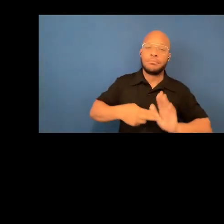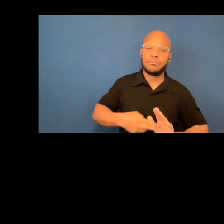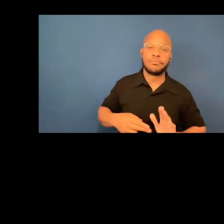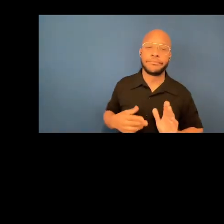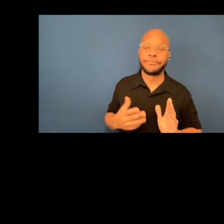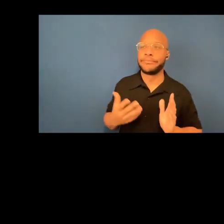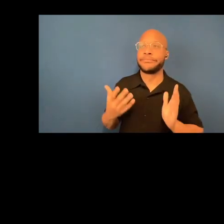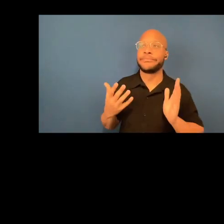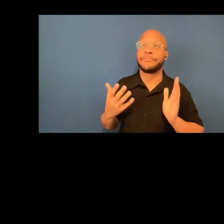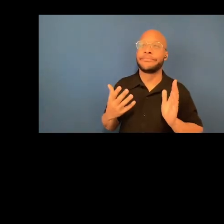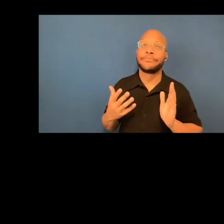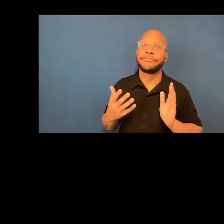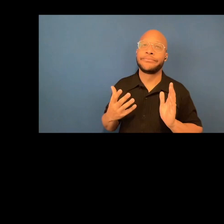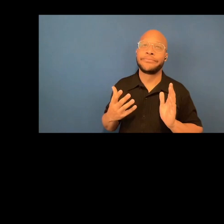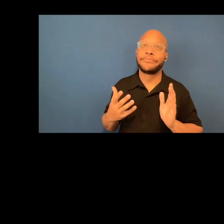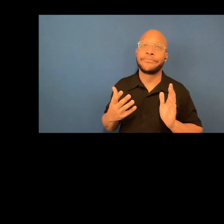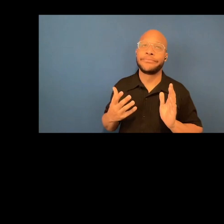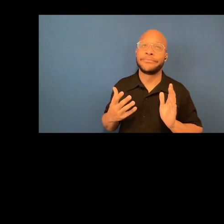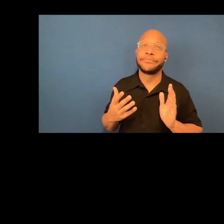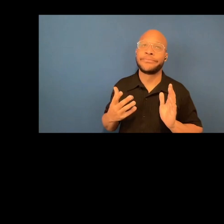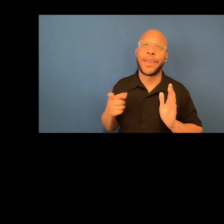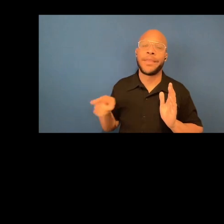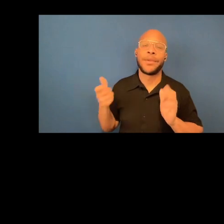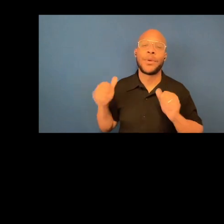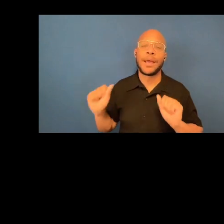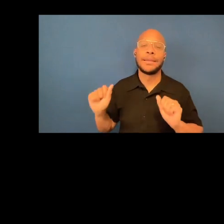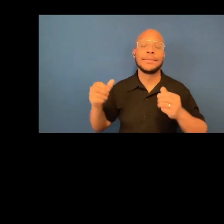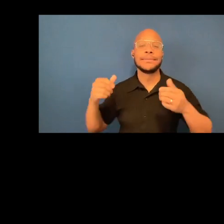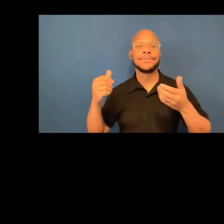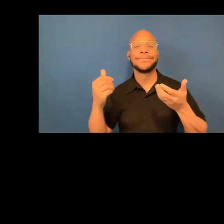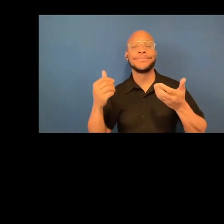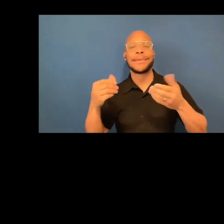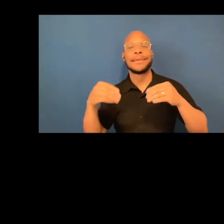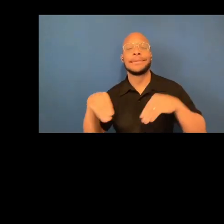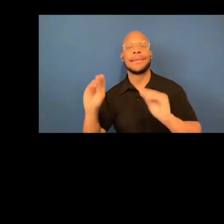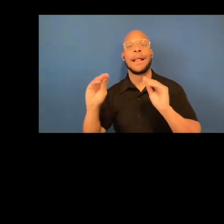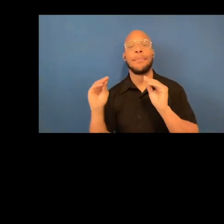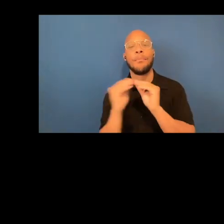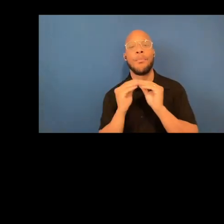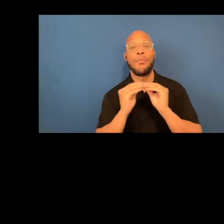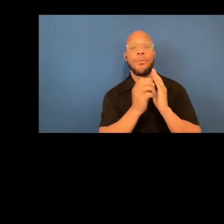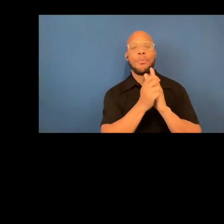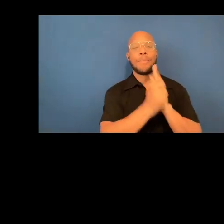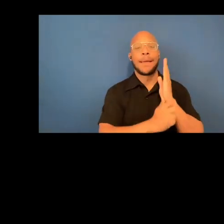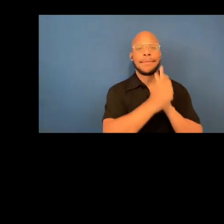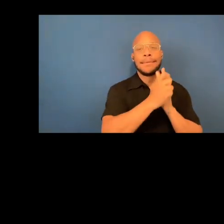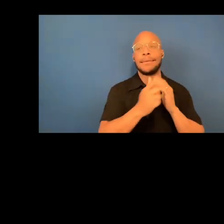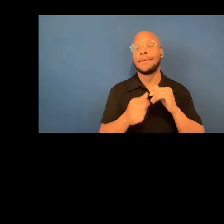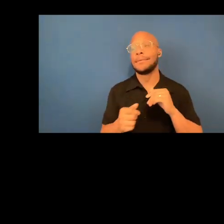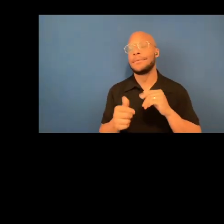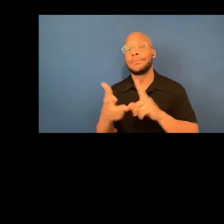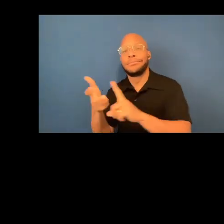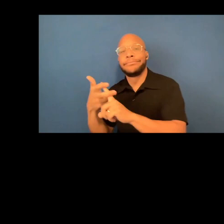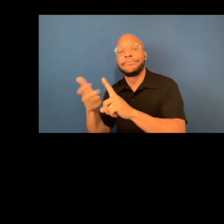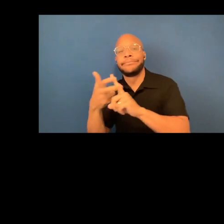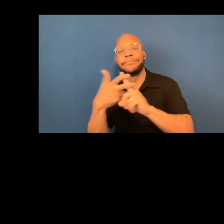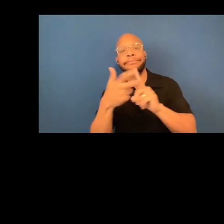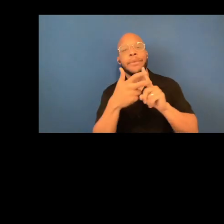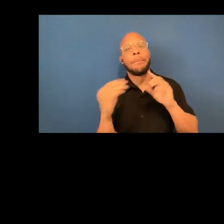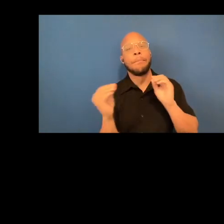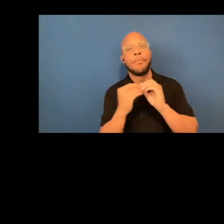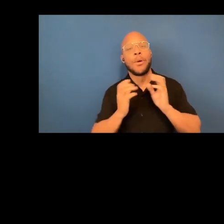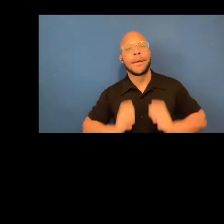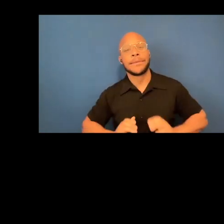in order to sell more magazines or get more viewers. I decided to start using that